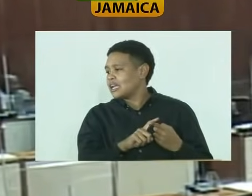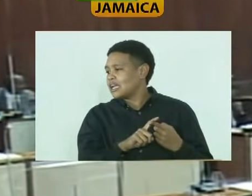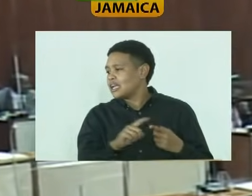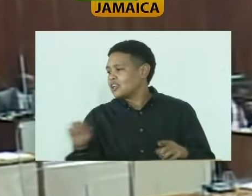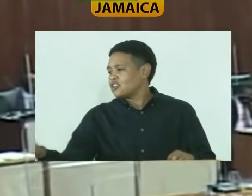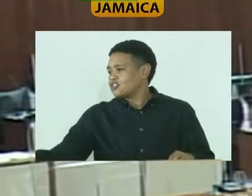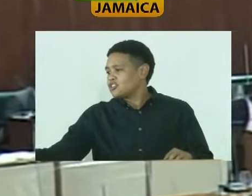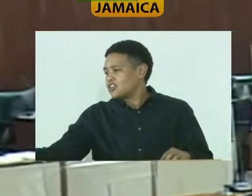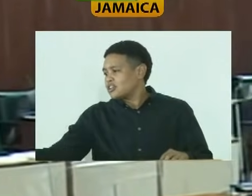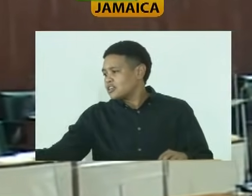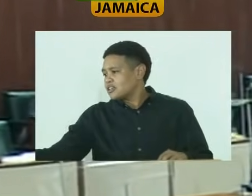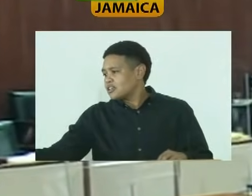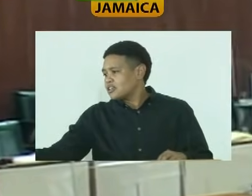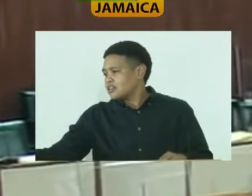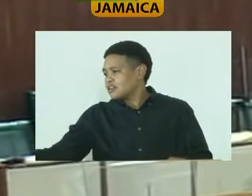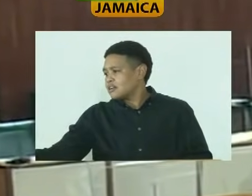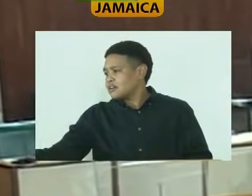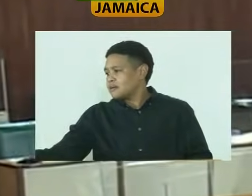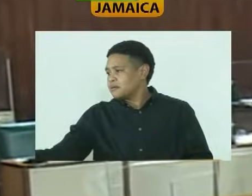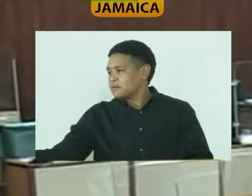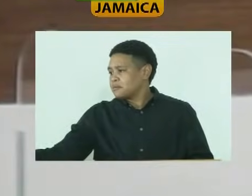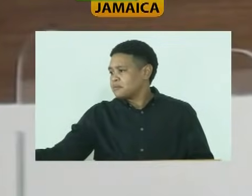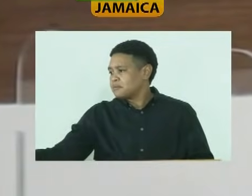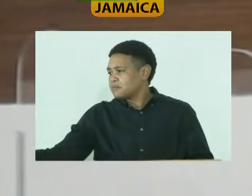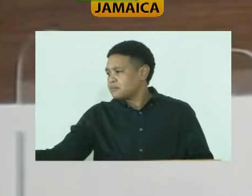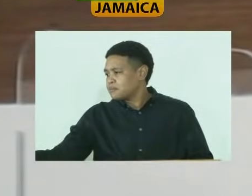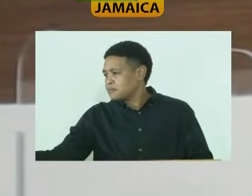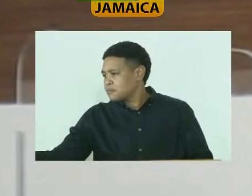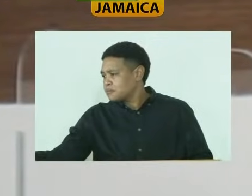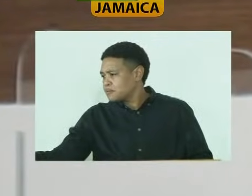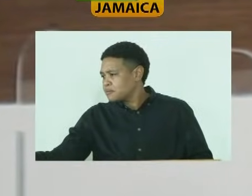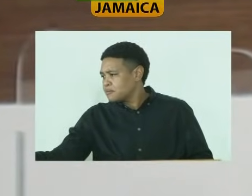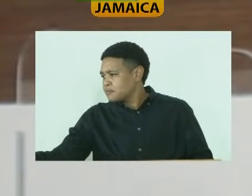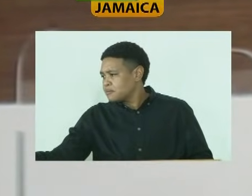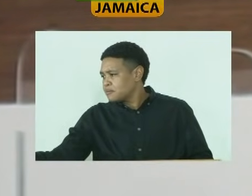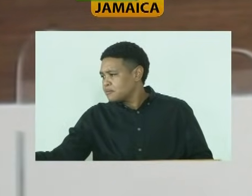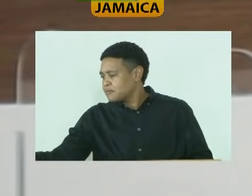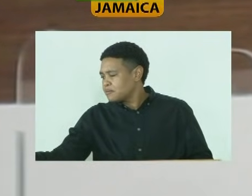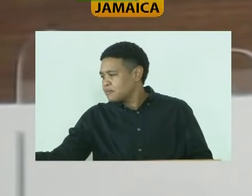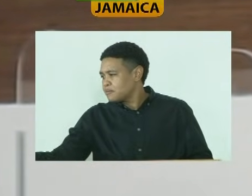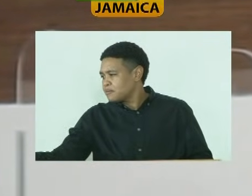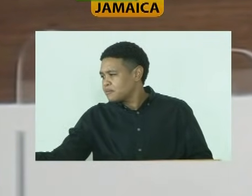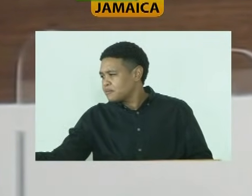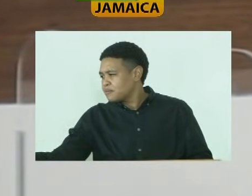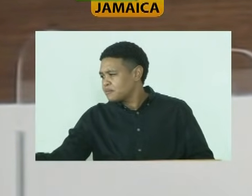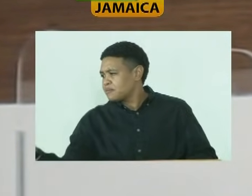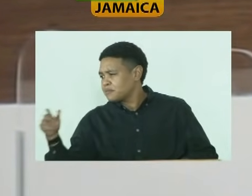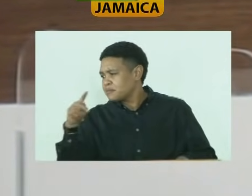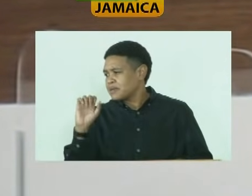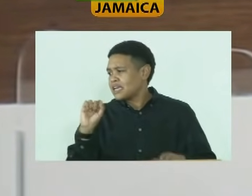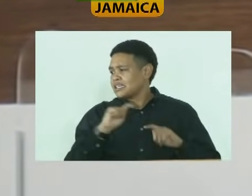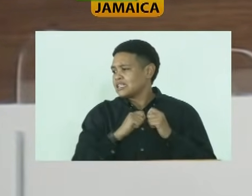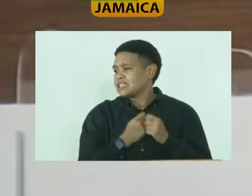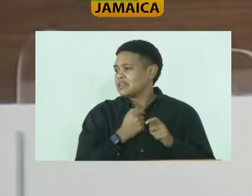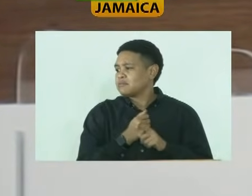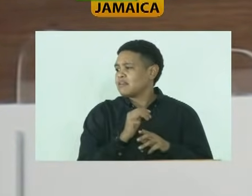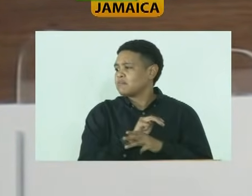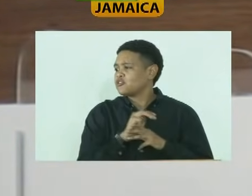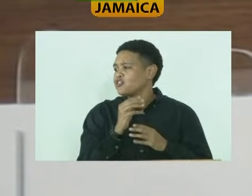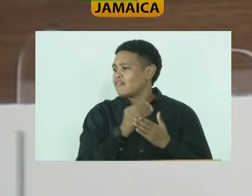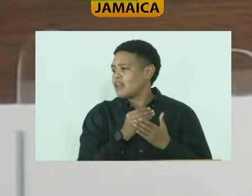Minister and PS and team, Ministry of Finance and the Public Service, Ministry of Economic Growth and Job Creation through the